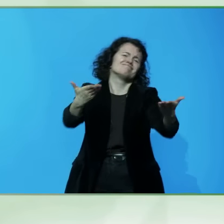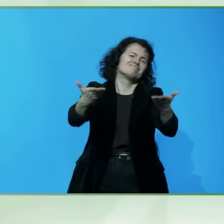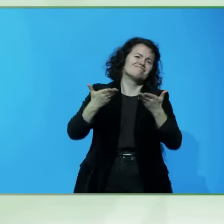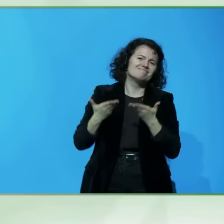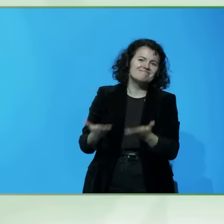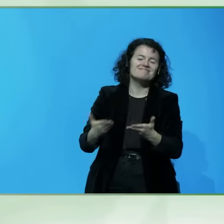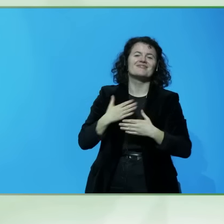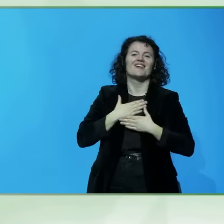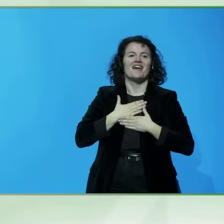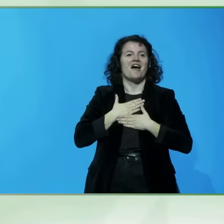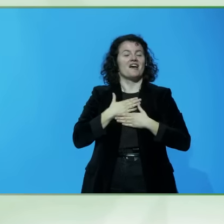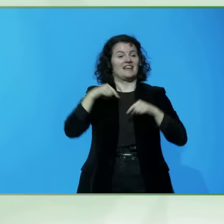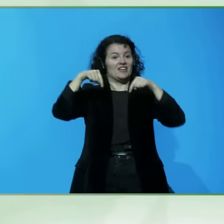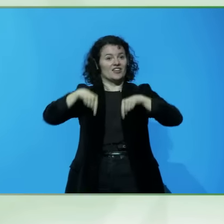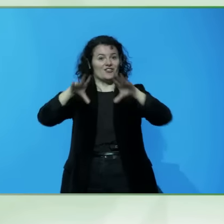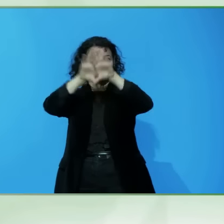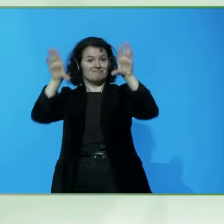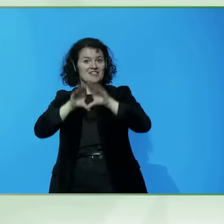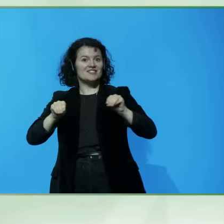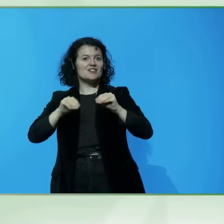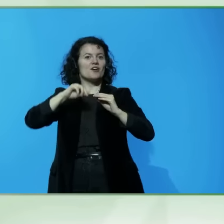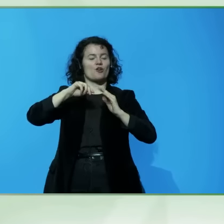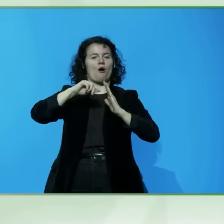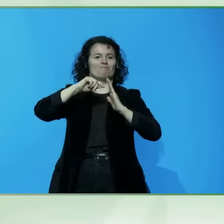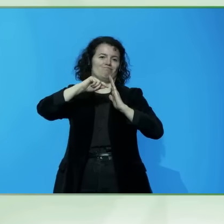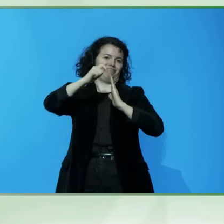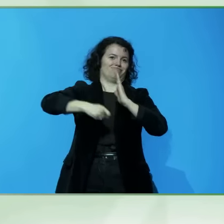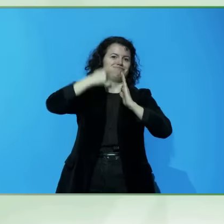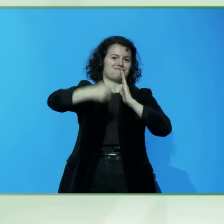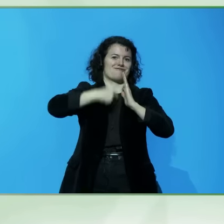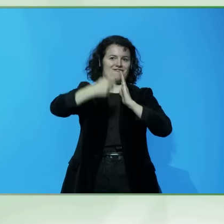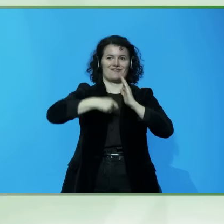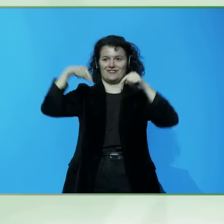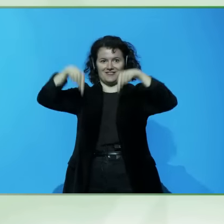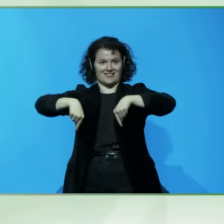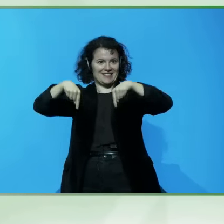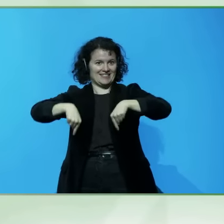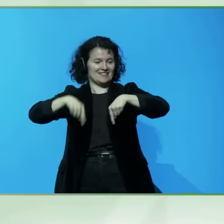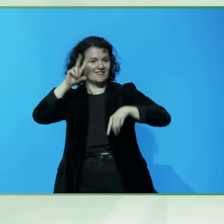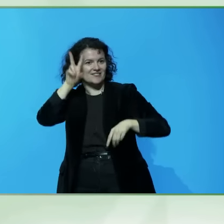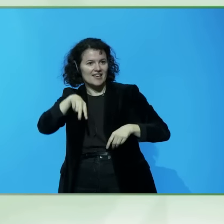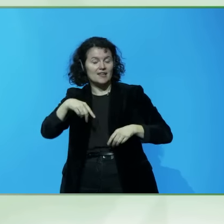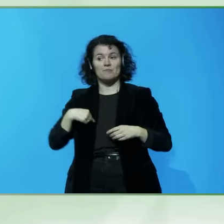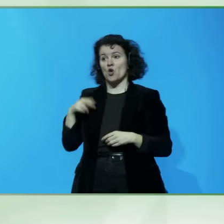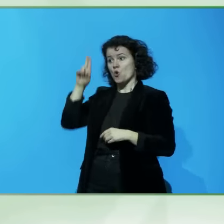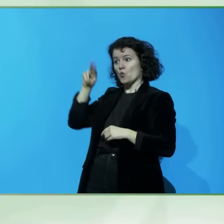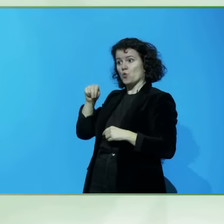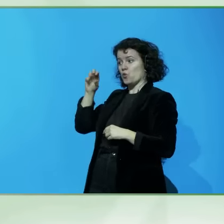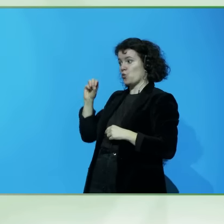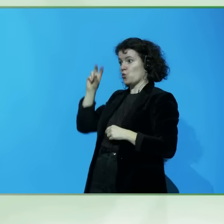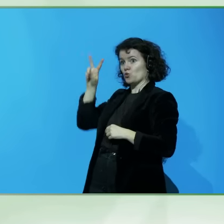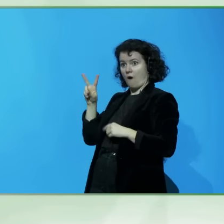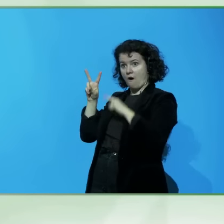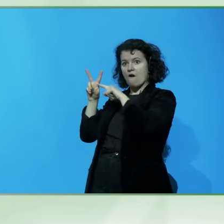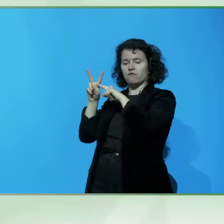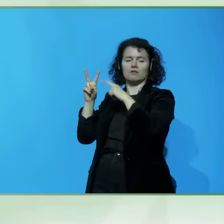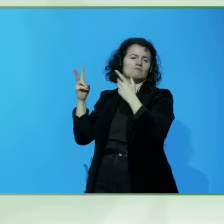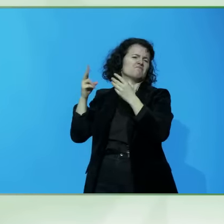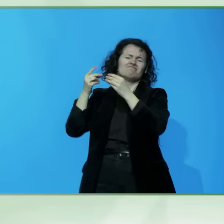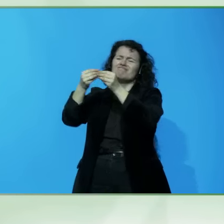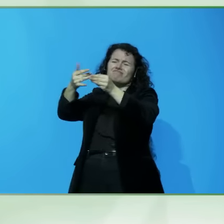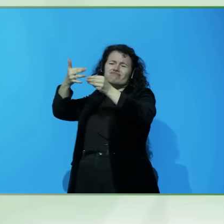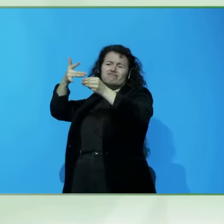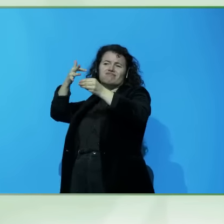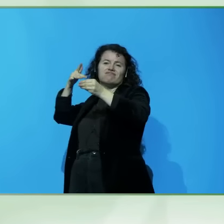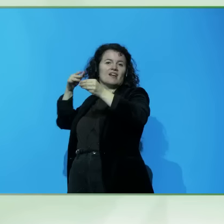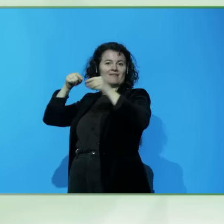Zero Project Conference, a gathering that the UN office in Vienna has been proud to support for many years. Some of you